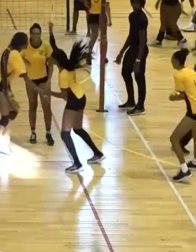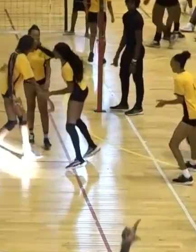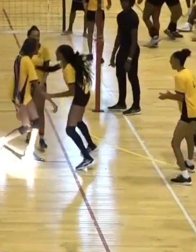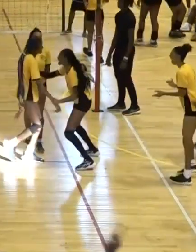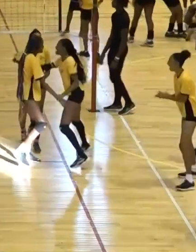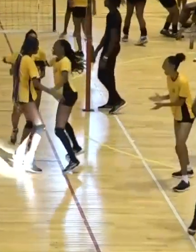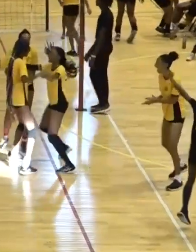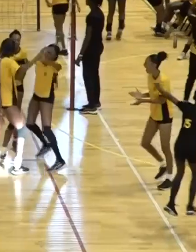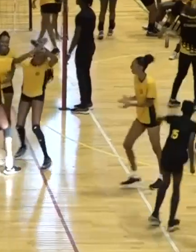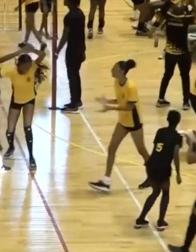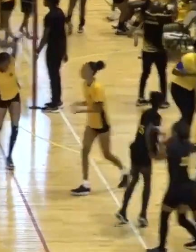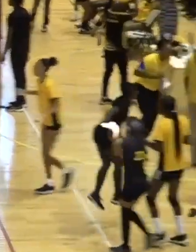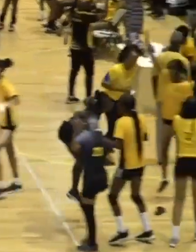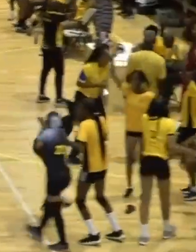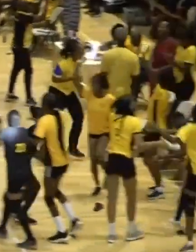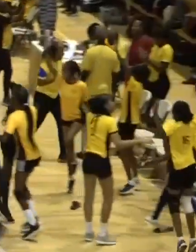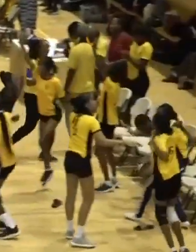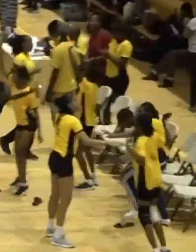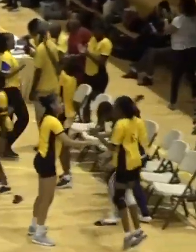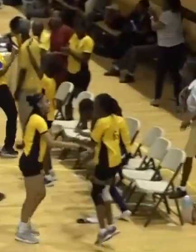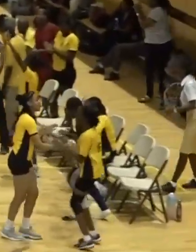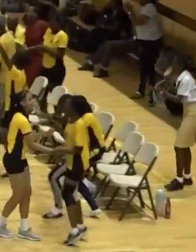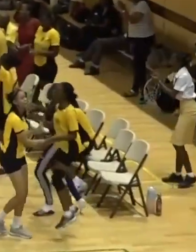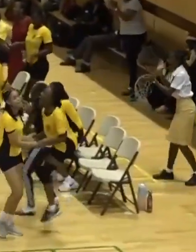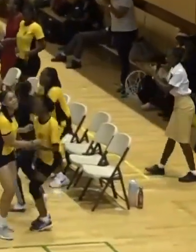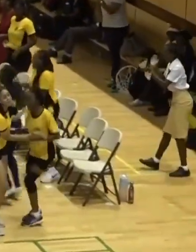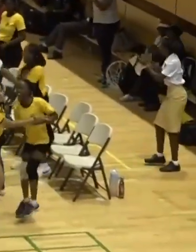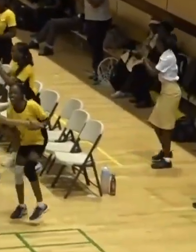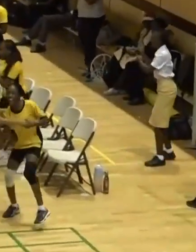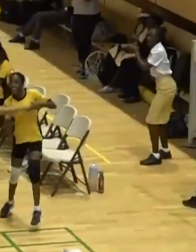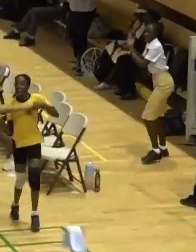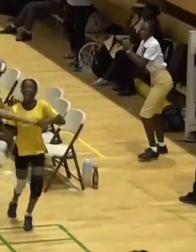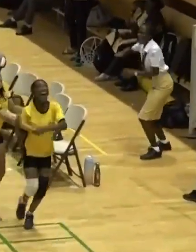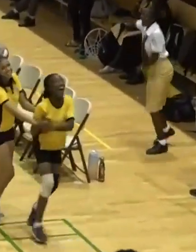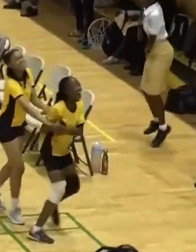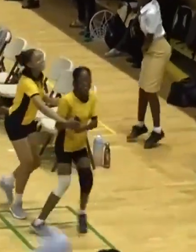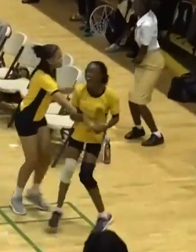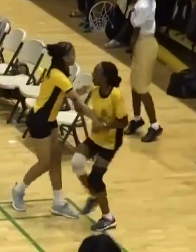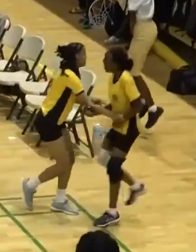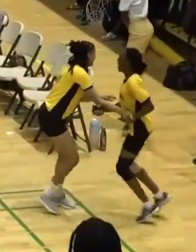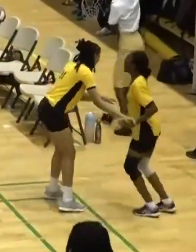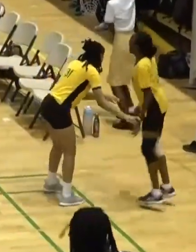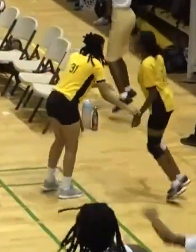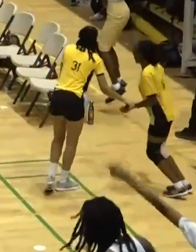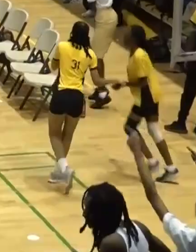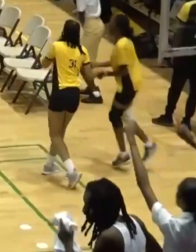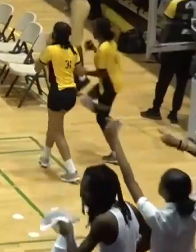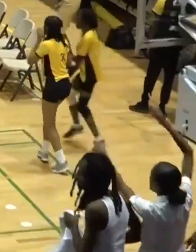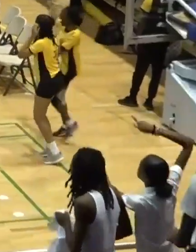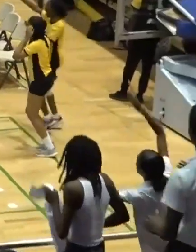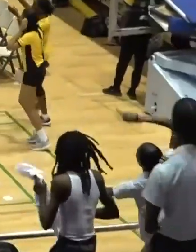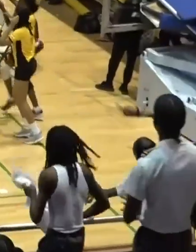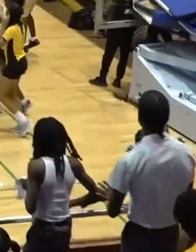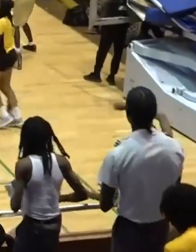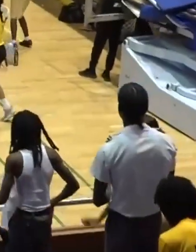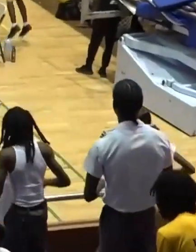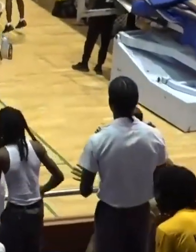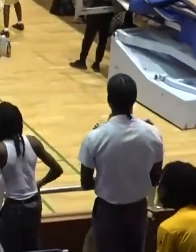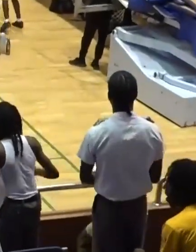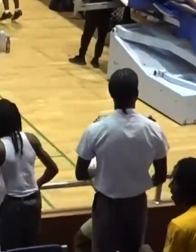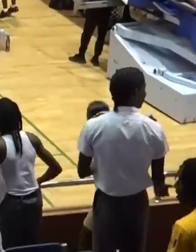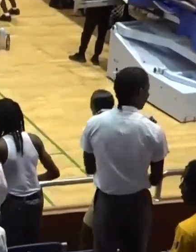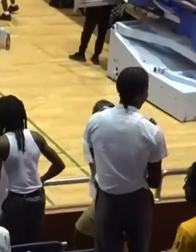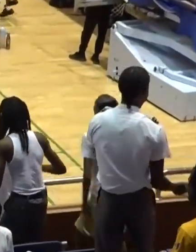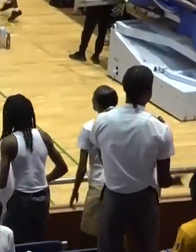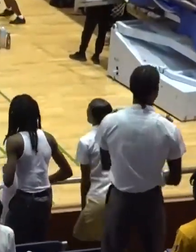victory, 25-23, 11-25, 11-9 over Aline School. Celebration time.